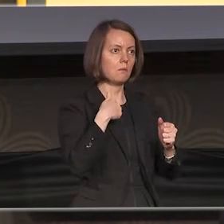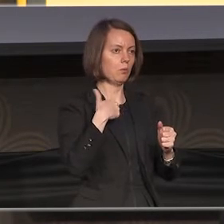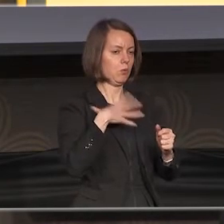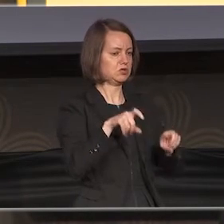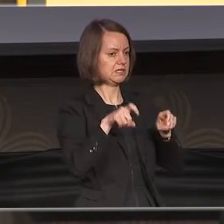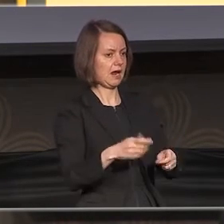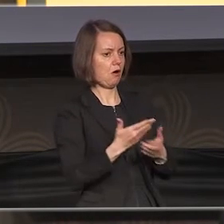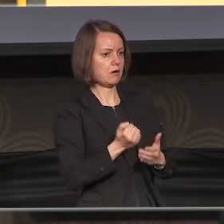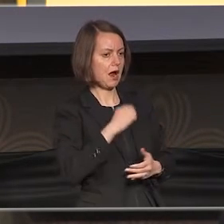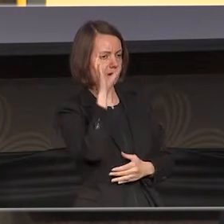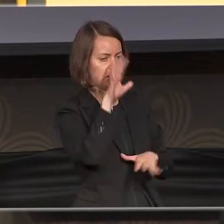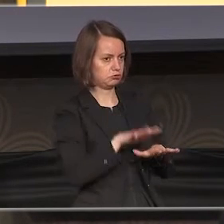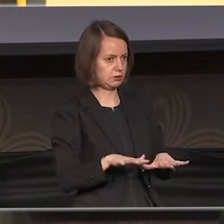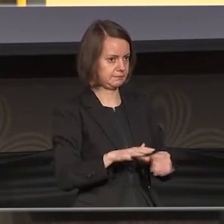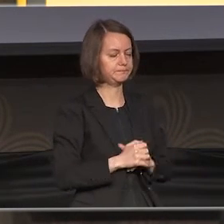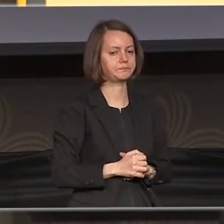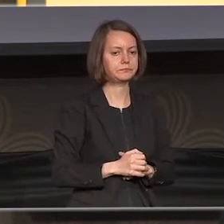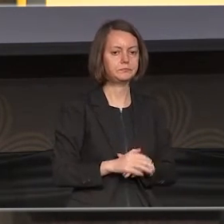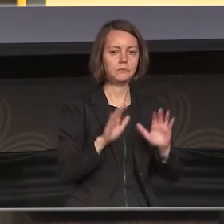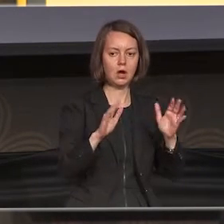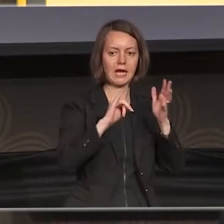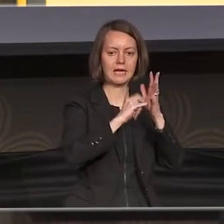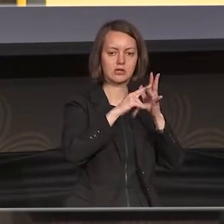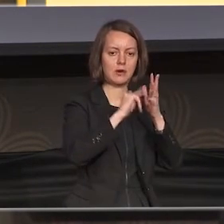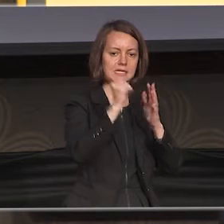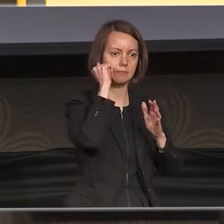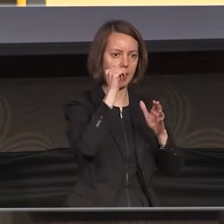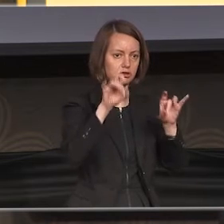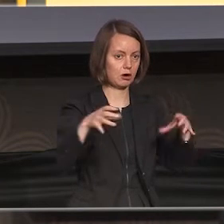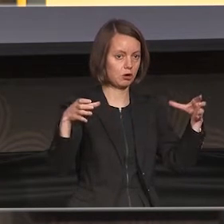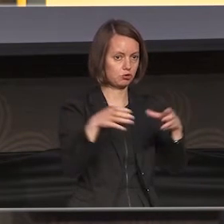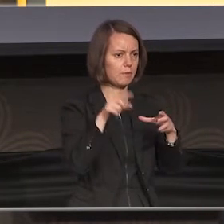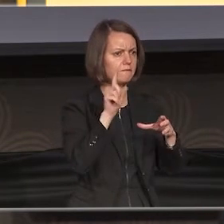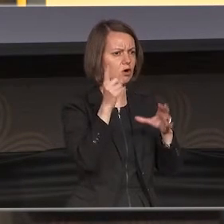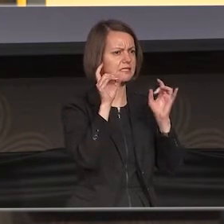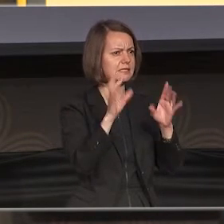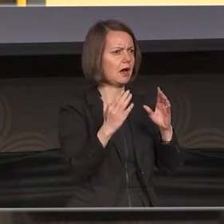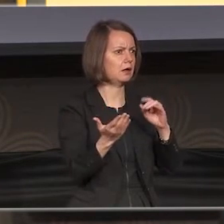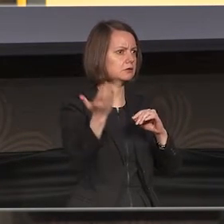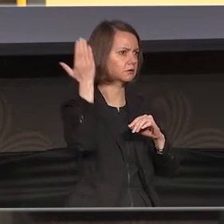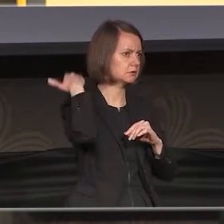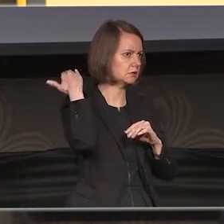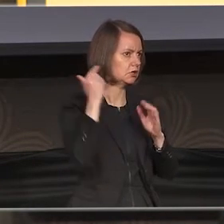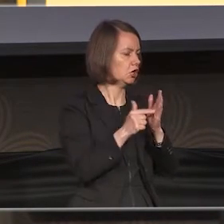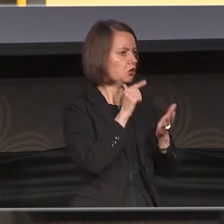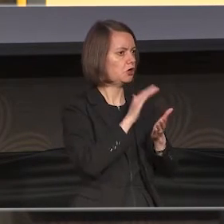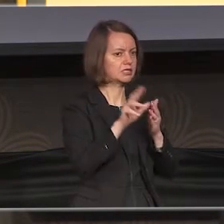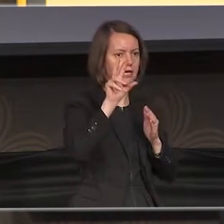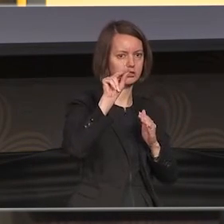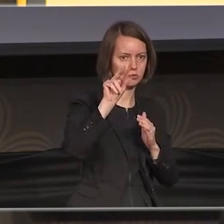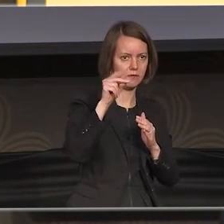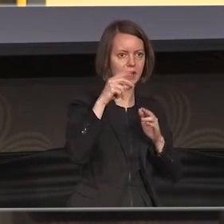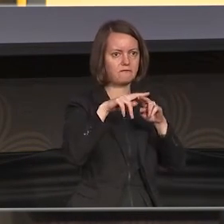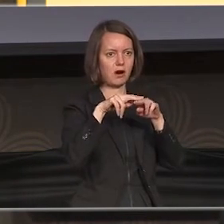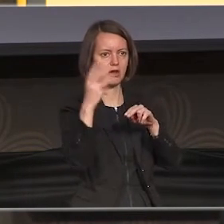timeline of events of SOS Black Australia, which as a movement officially began in the late evening or early AM of Thursday the 12th and